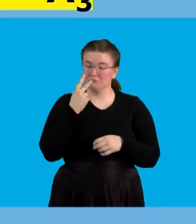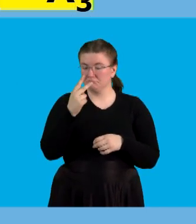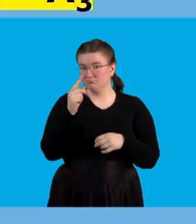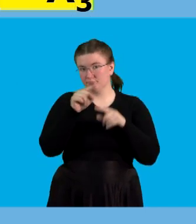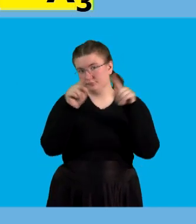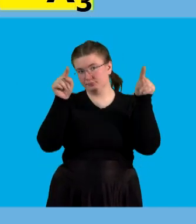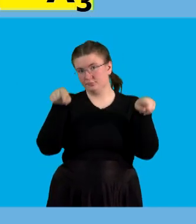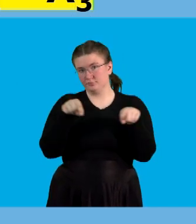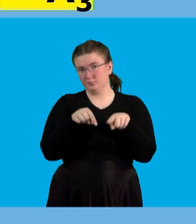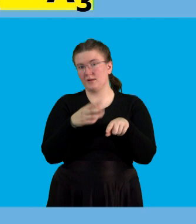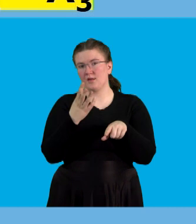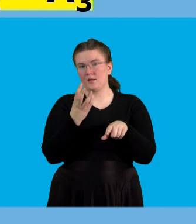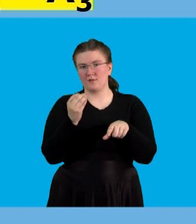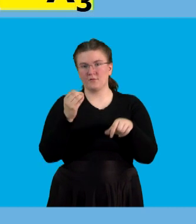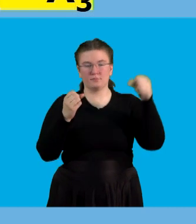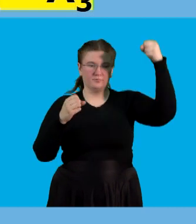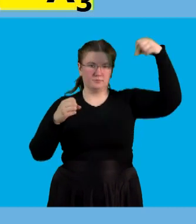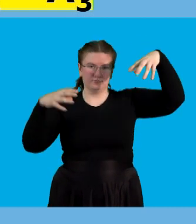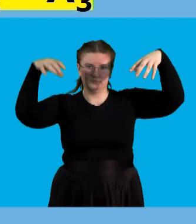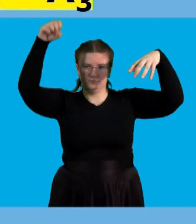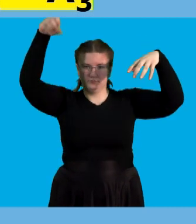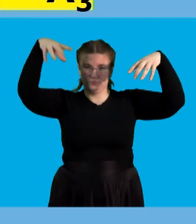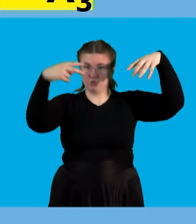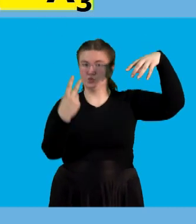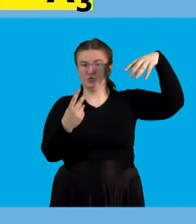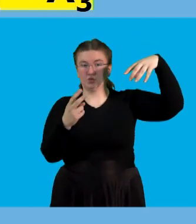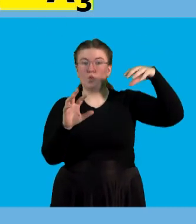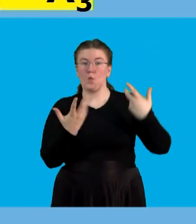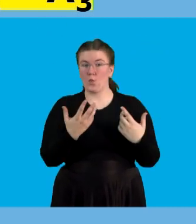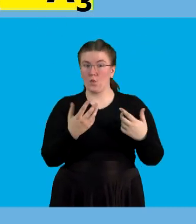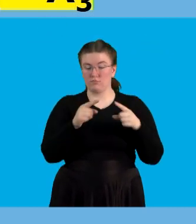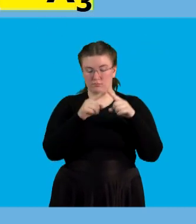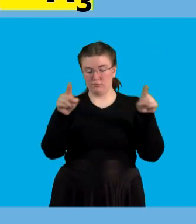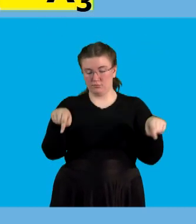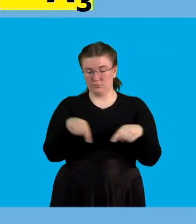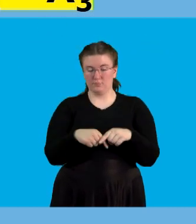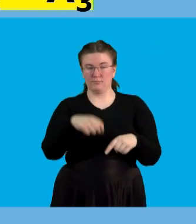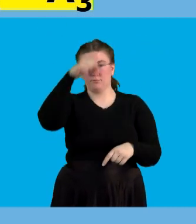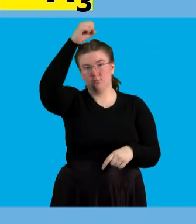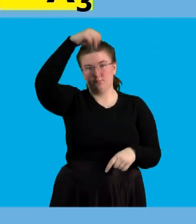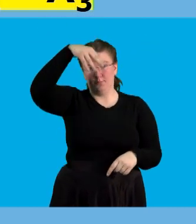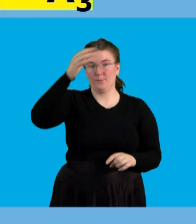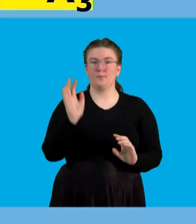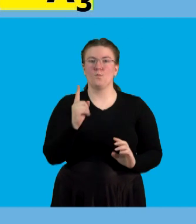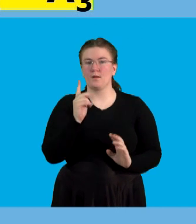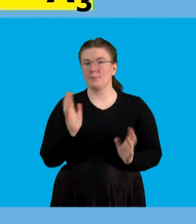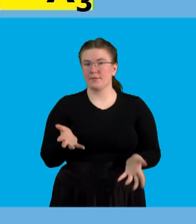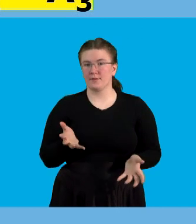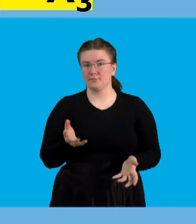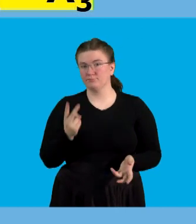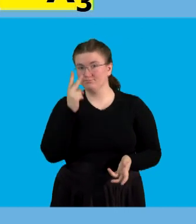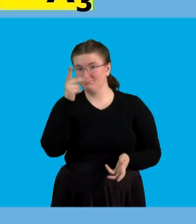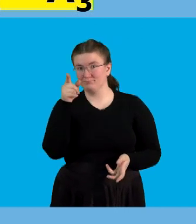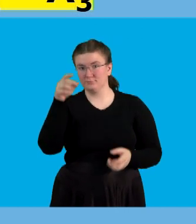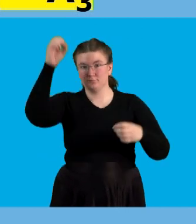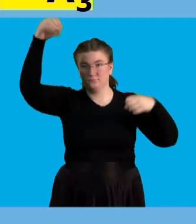So when looking at this circuit with two light bulbs and looking at this circuit with one light bulb, this